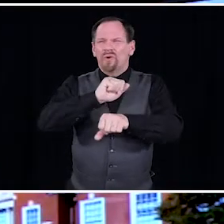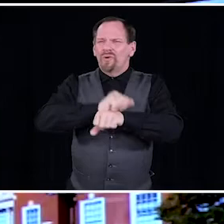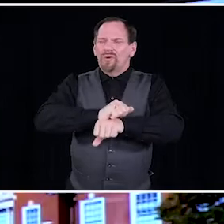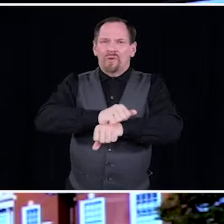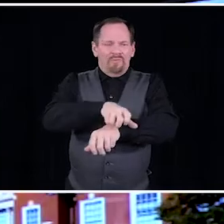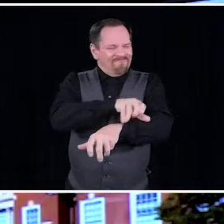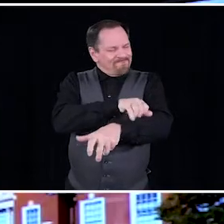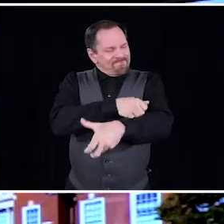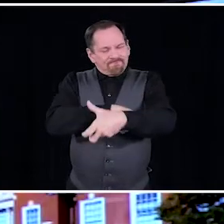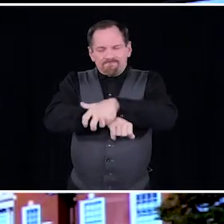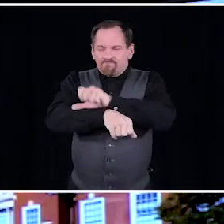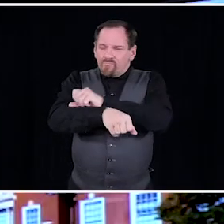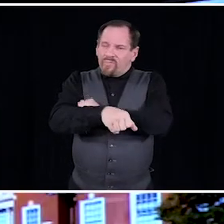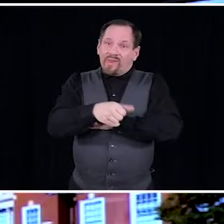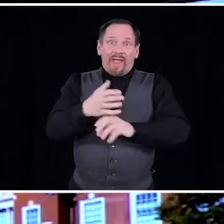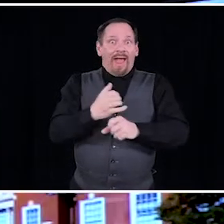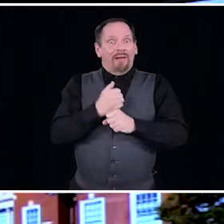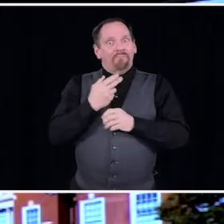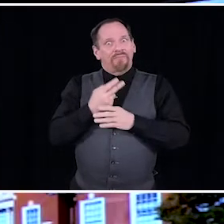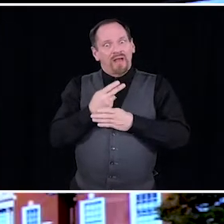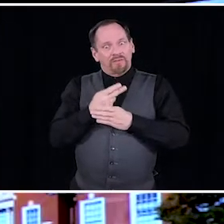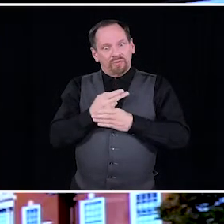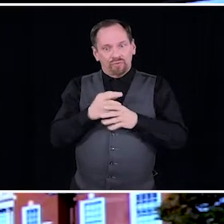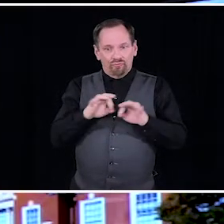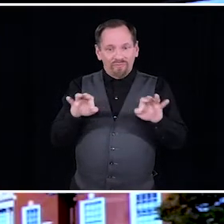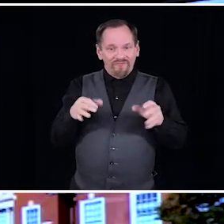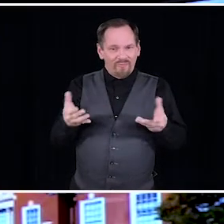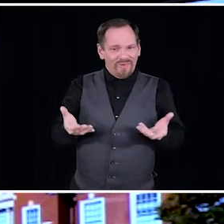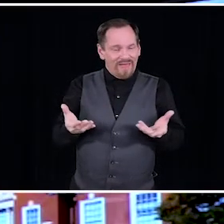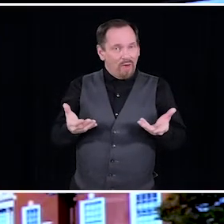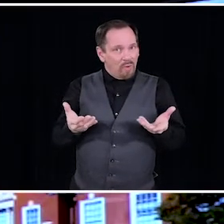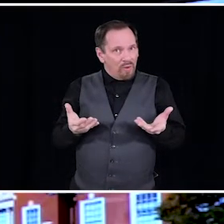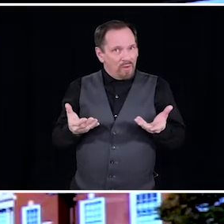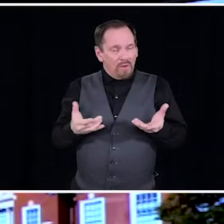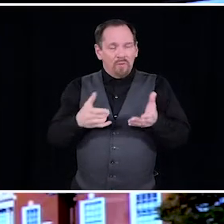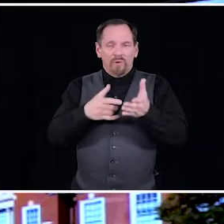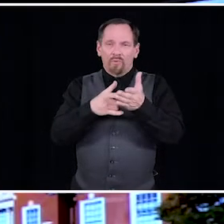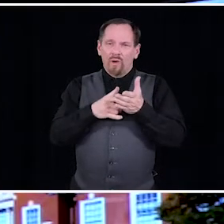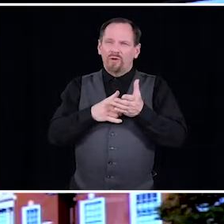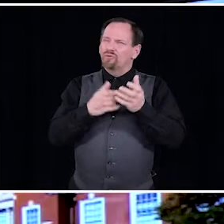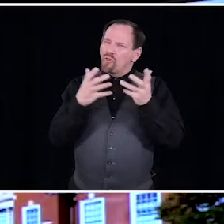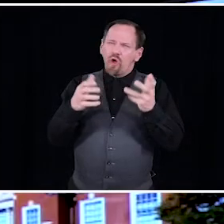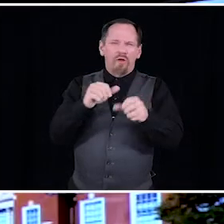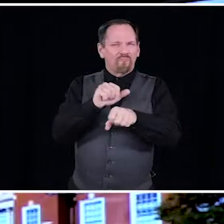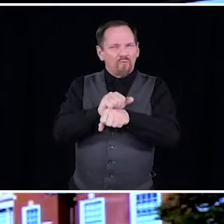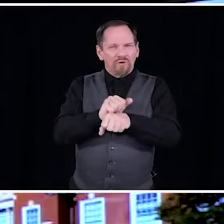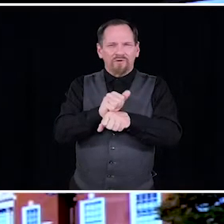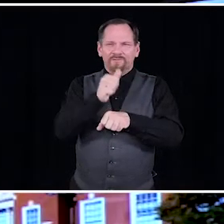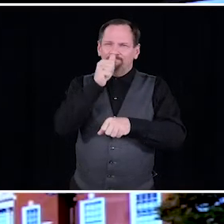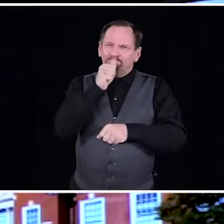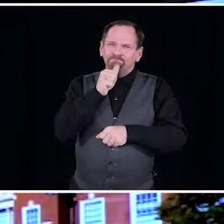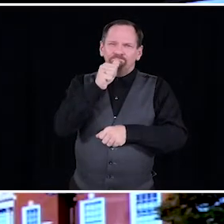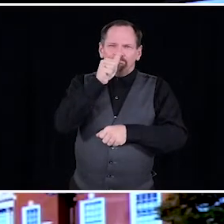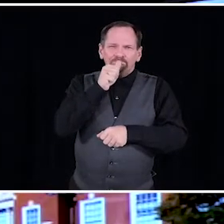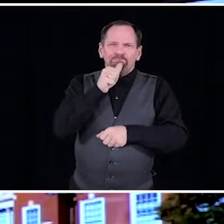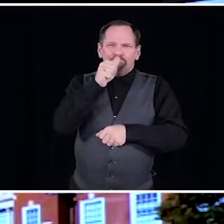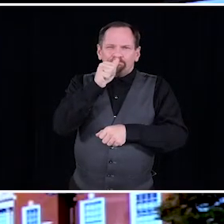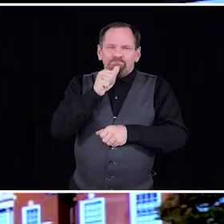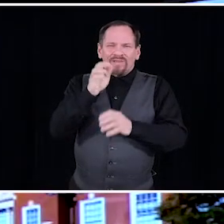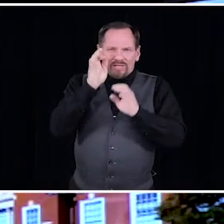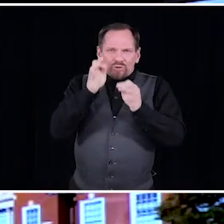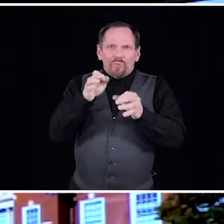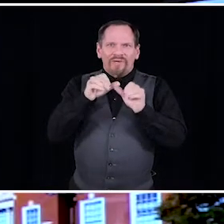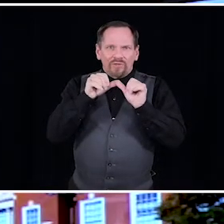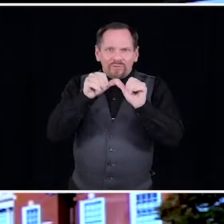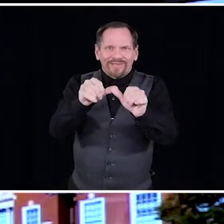degree from Johns Hopkins takes perseverance and determination. And the fact that you are here today, that you have successfully